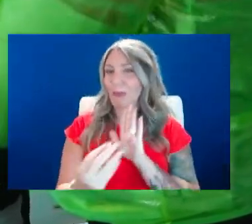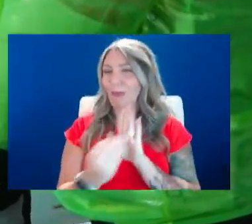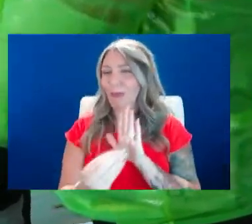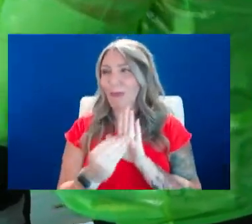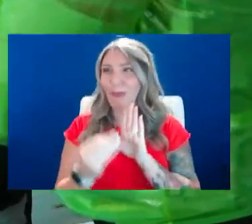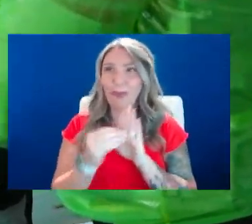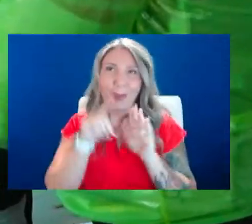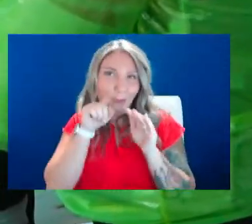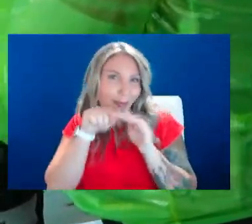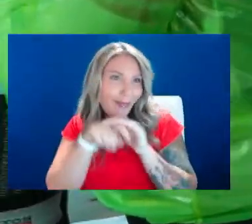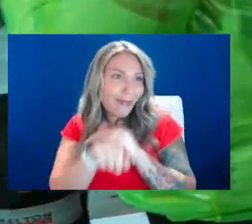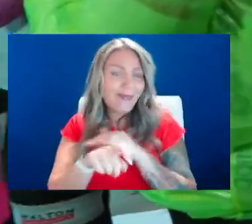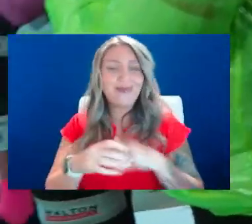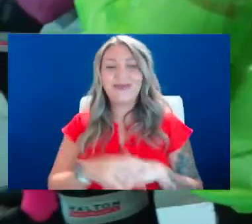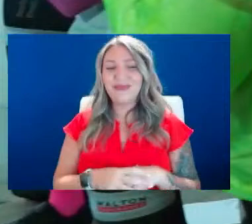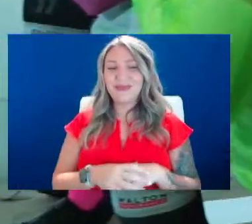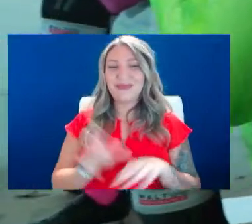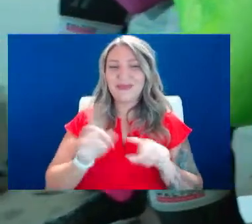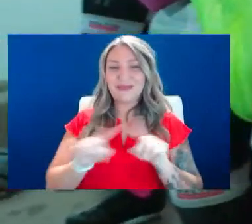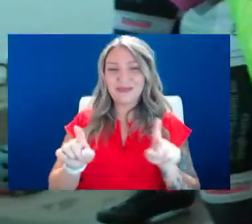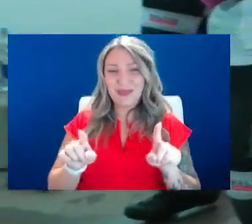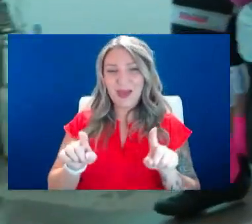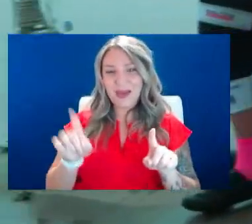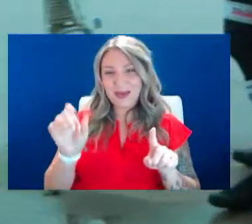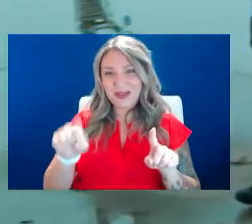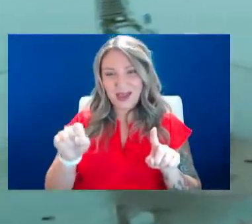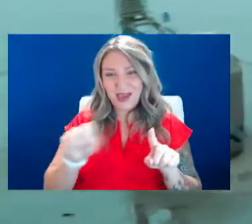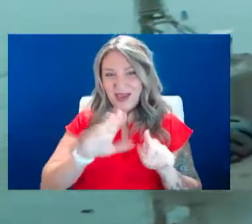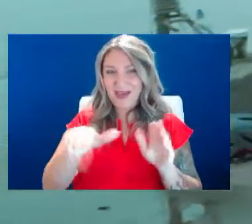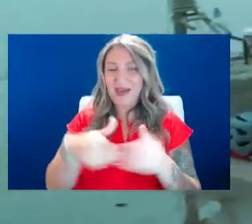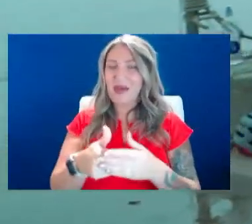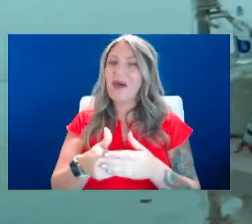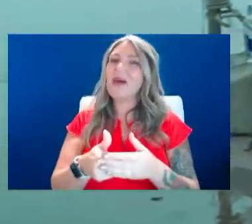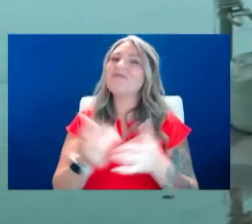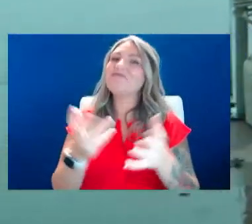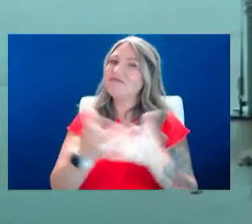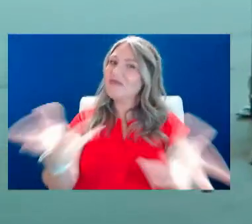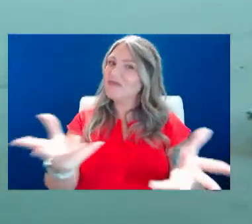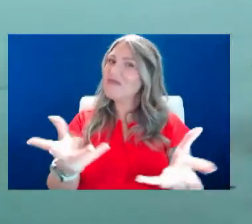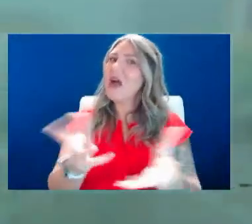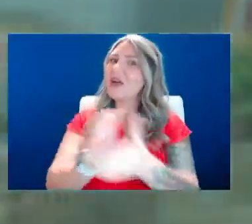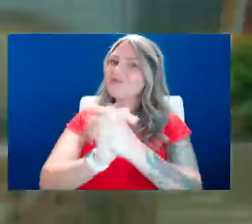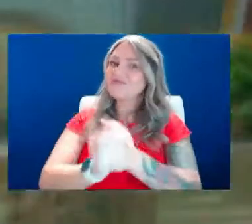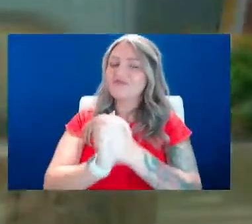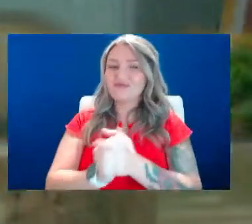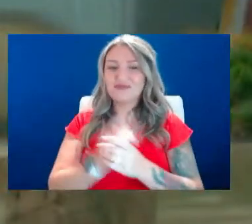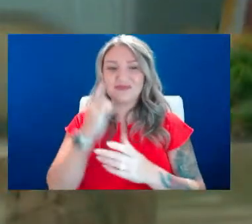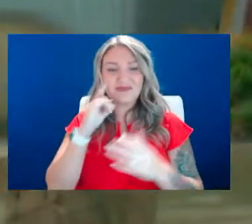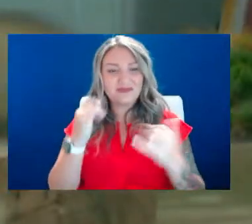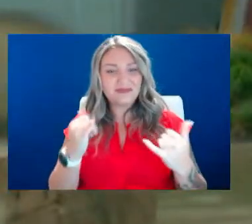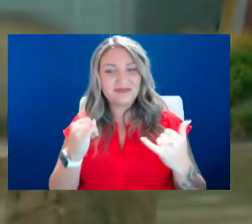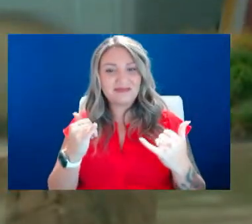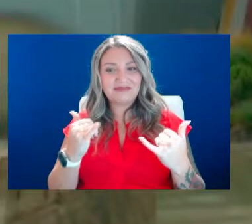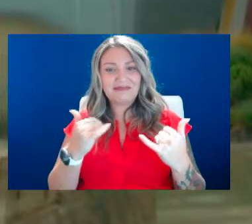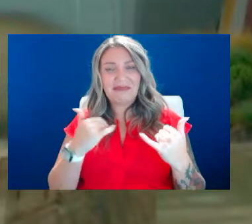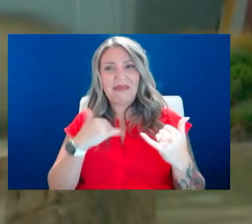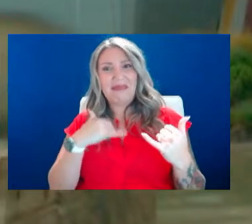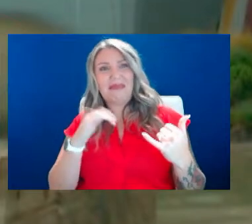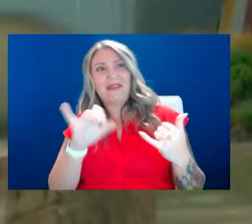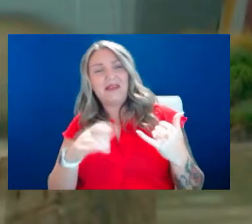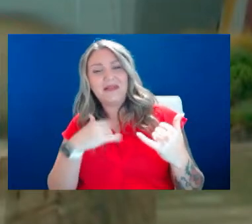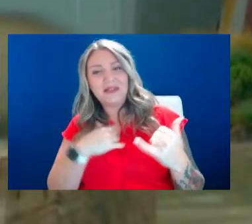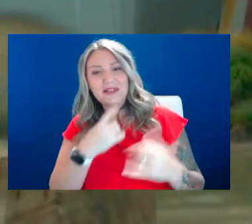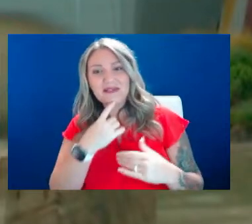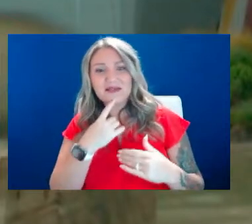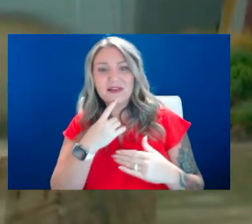yeah, I give them all a lot of credit for what they're doing today. Well, that's what I was going to say. It's such